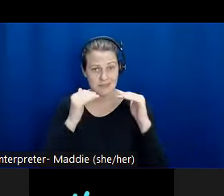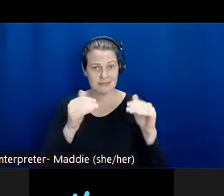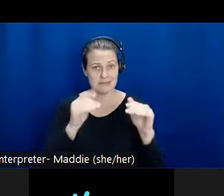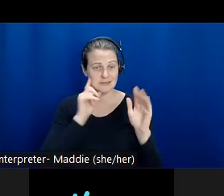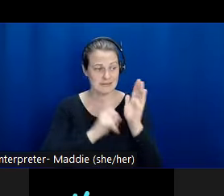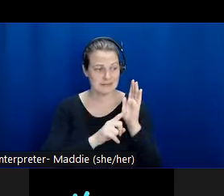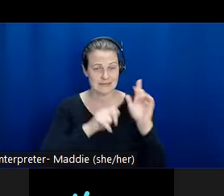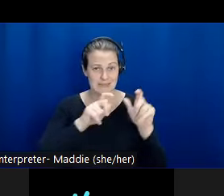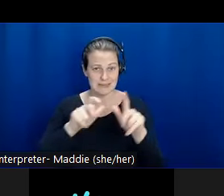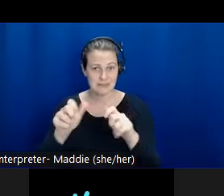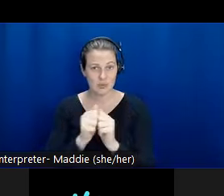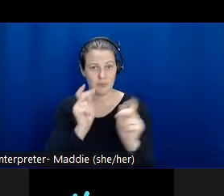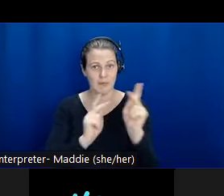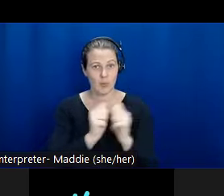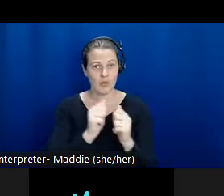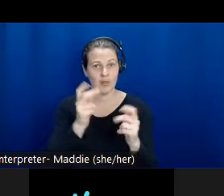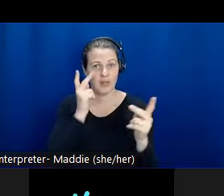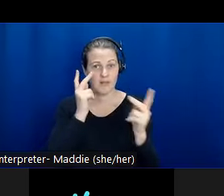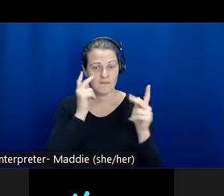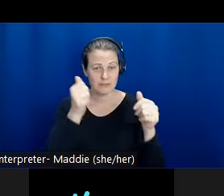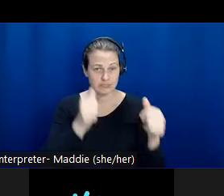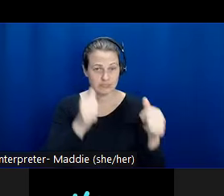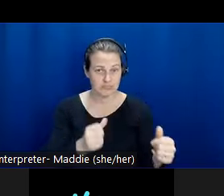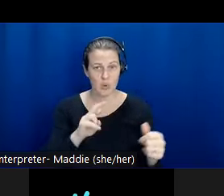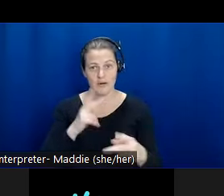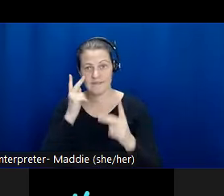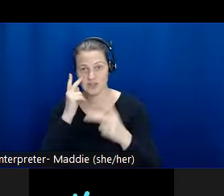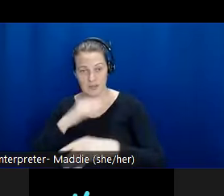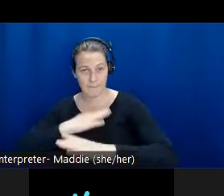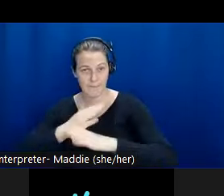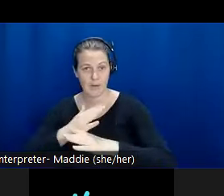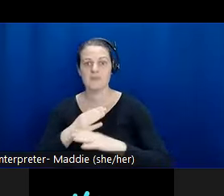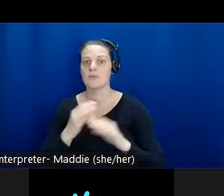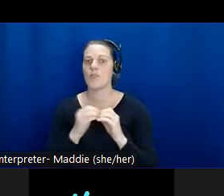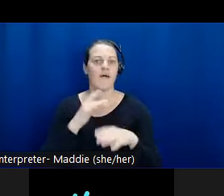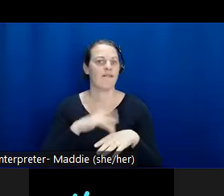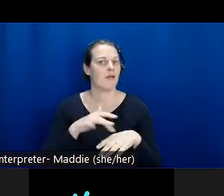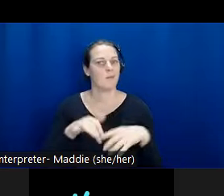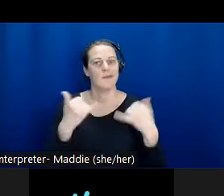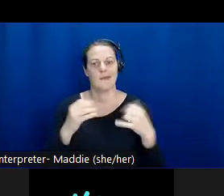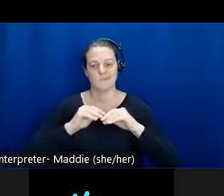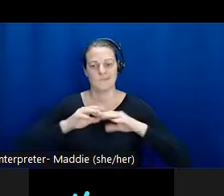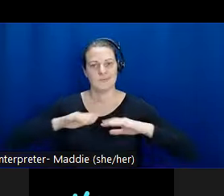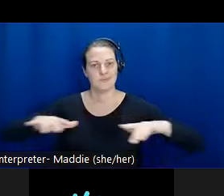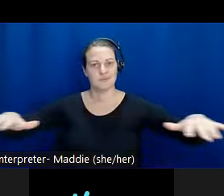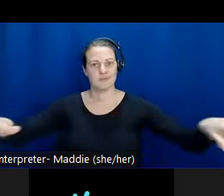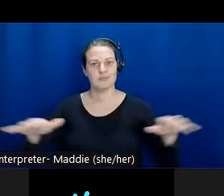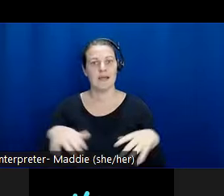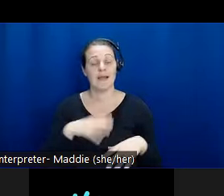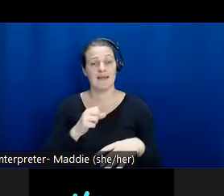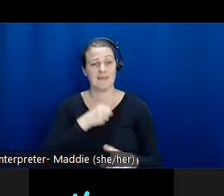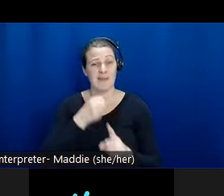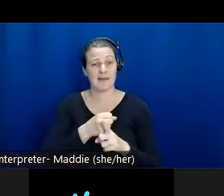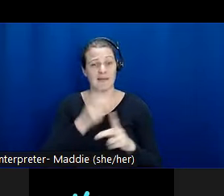with low vision or vision impairment have become much more available, and the effects of vision loss can be